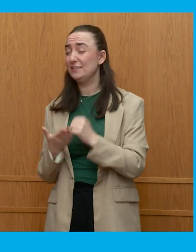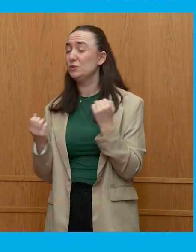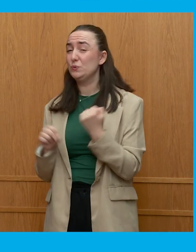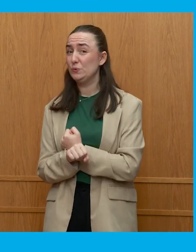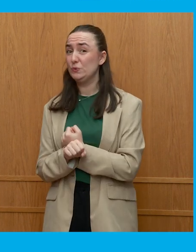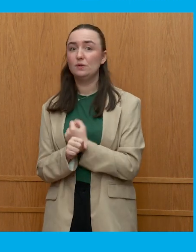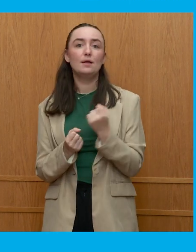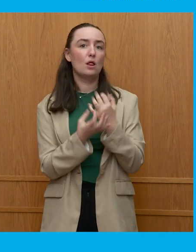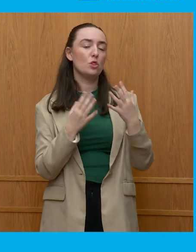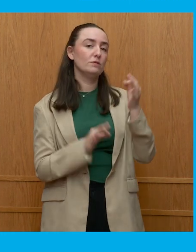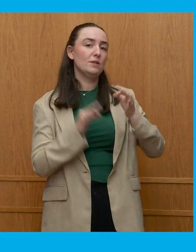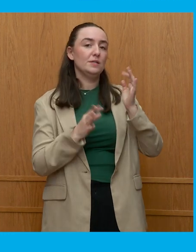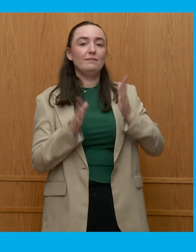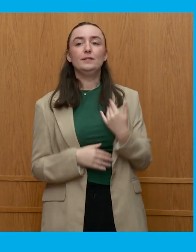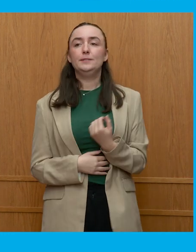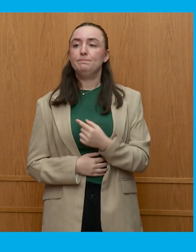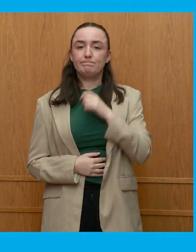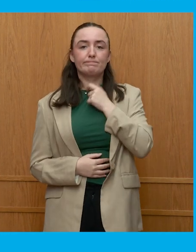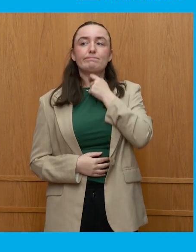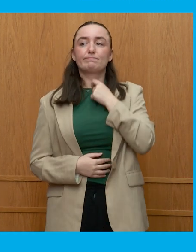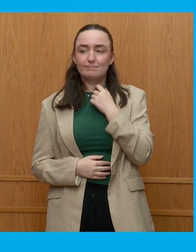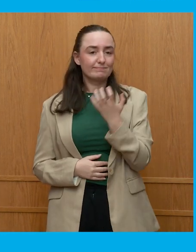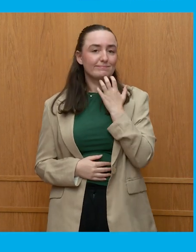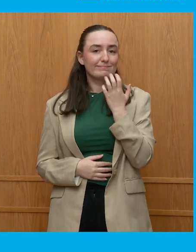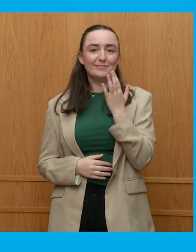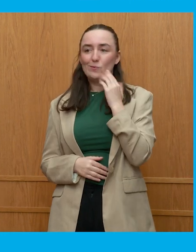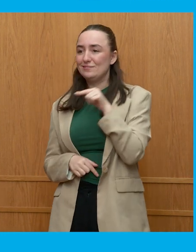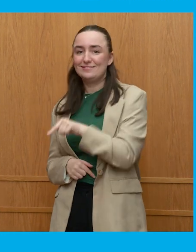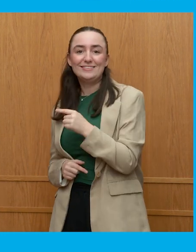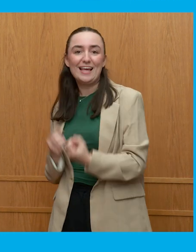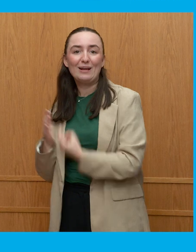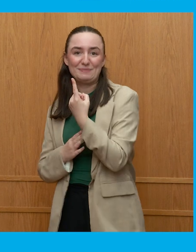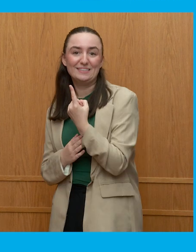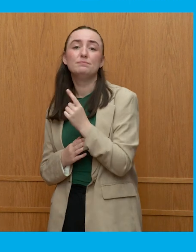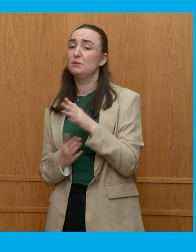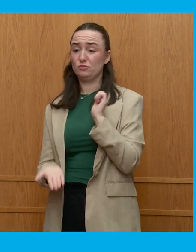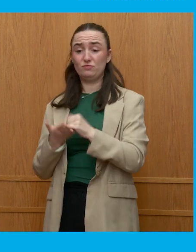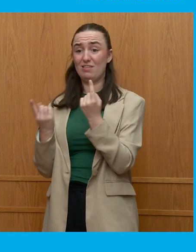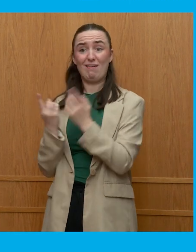Politicians don't hold their nerves very well when things get tough, but it's the right thing to do, and we're going to do it.